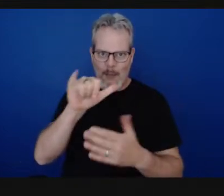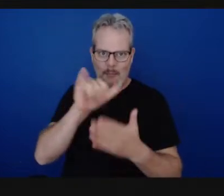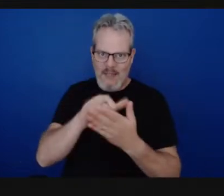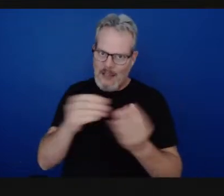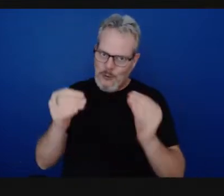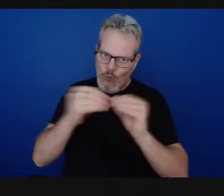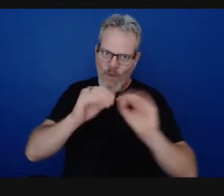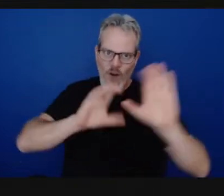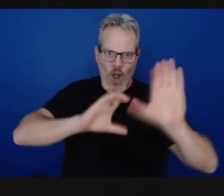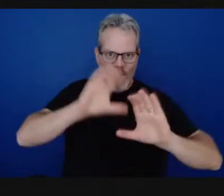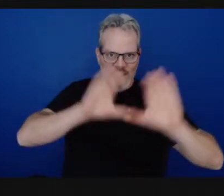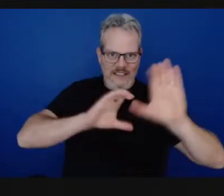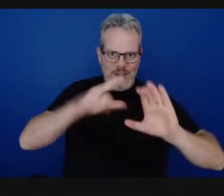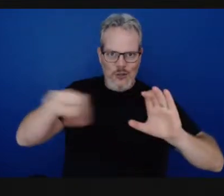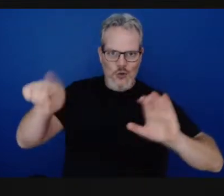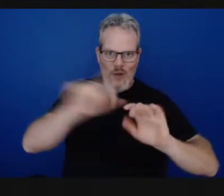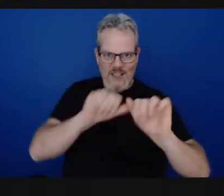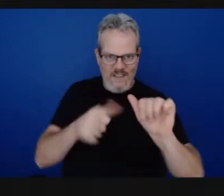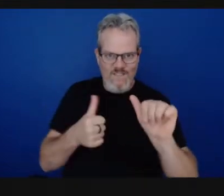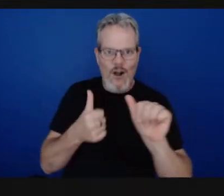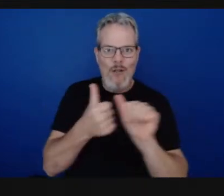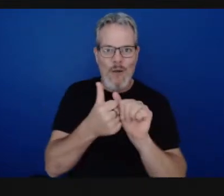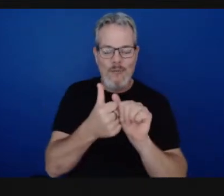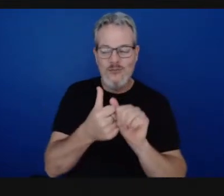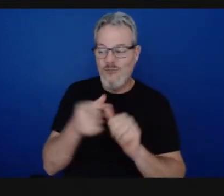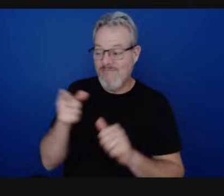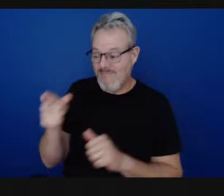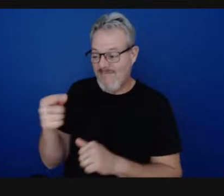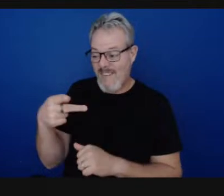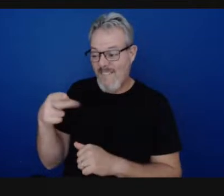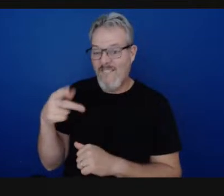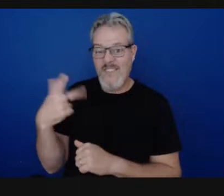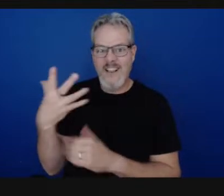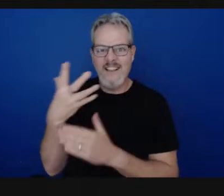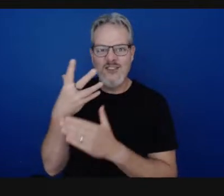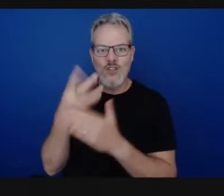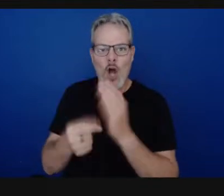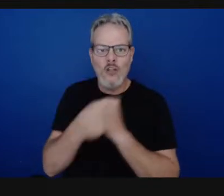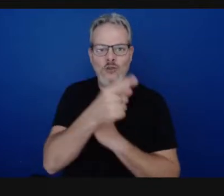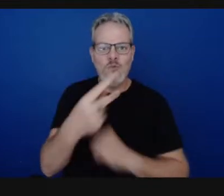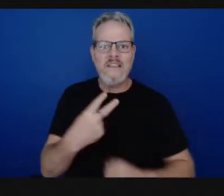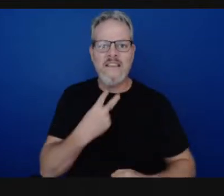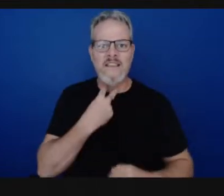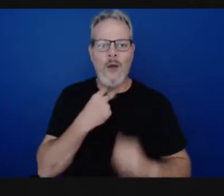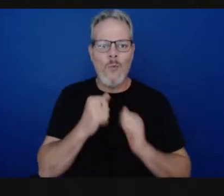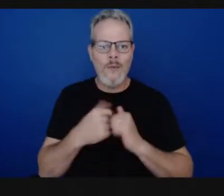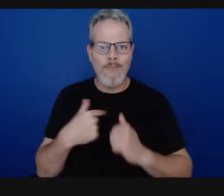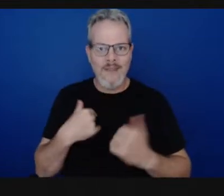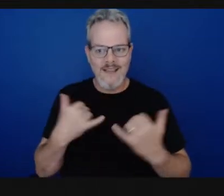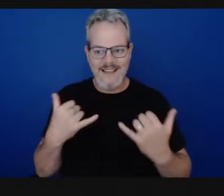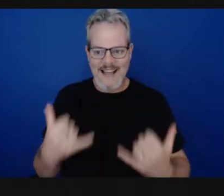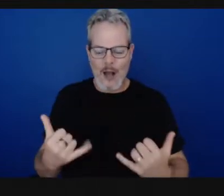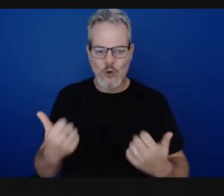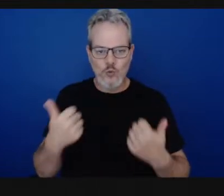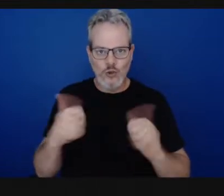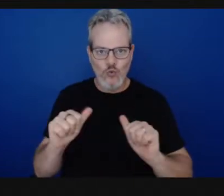up on. So yeah, Phil is gone. You are stuck with me now, and we are trying to just go through some of these donations. We did have